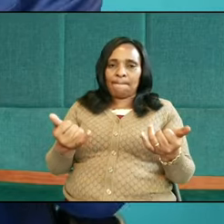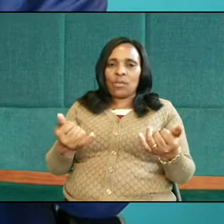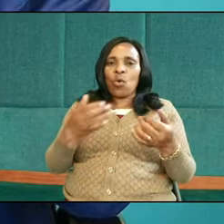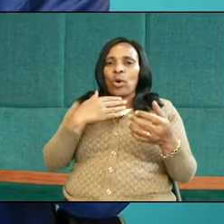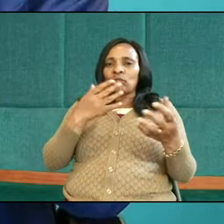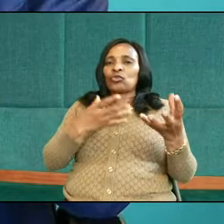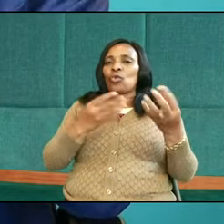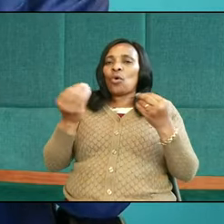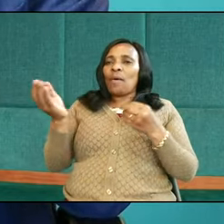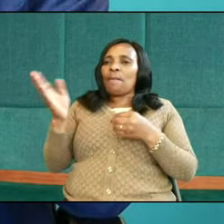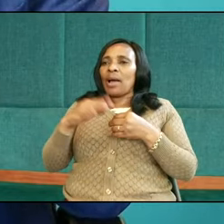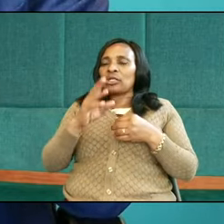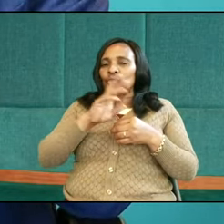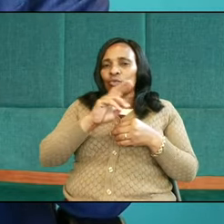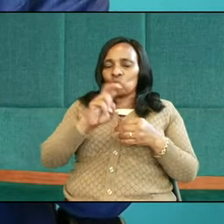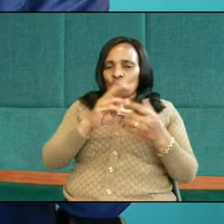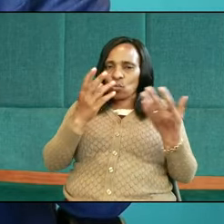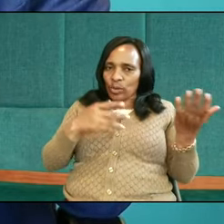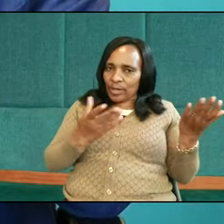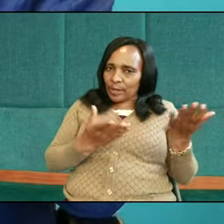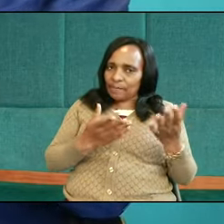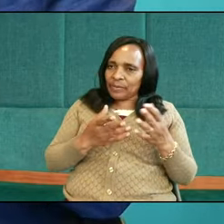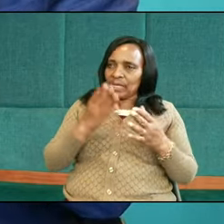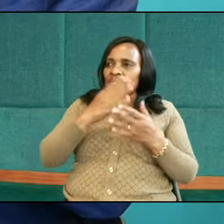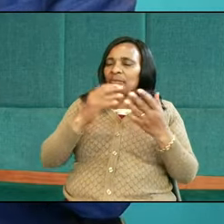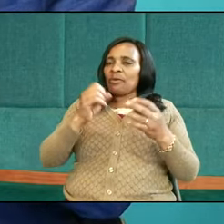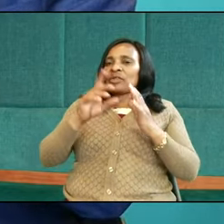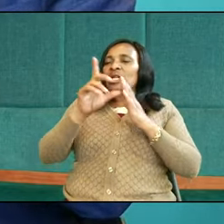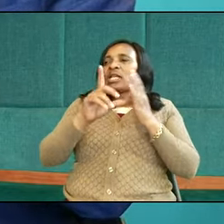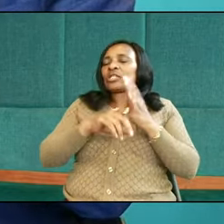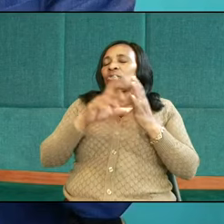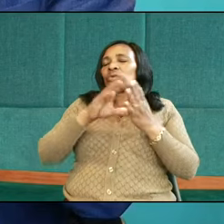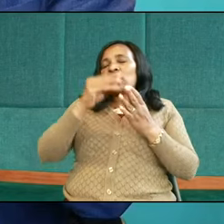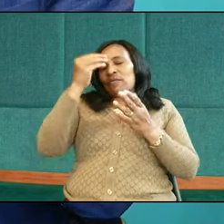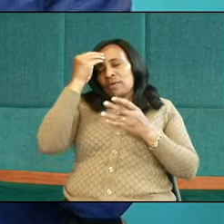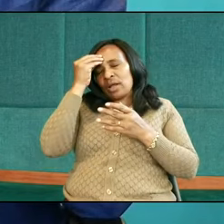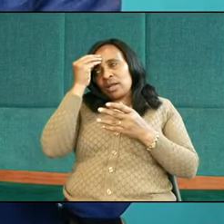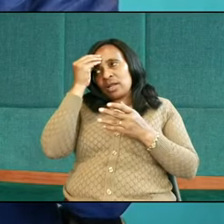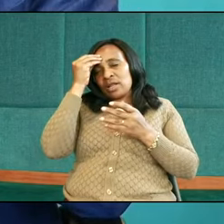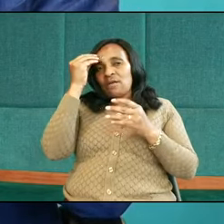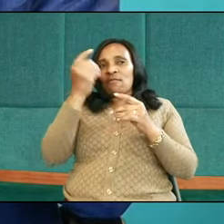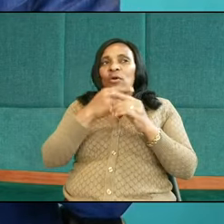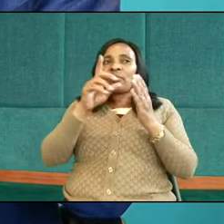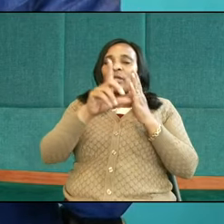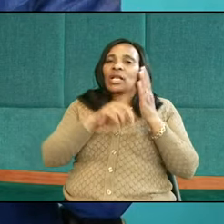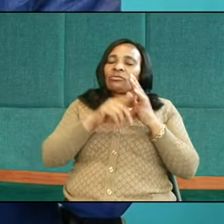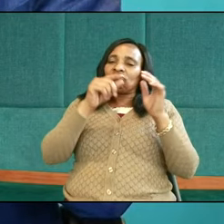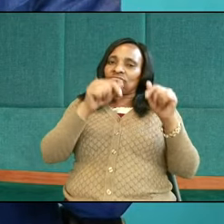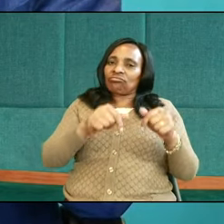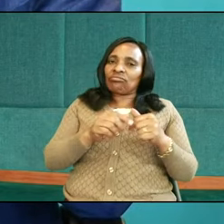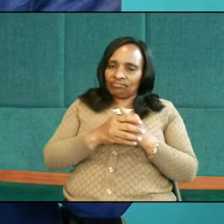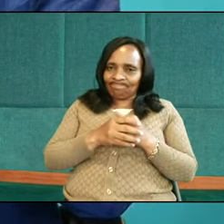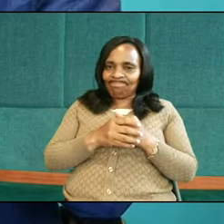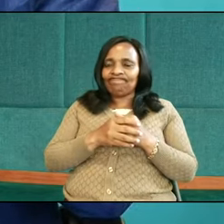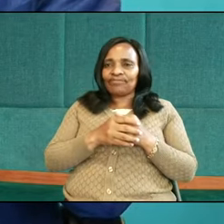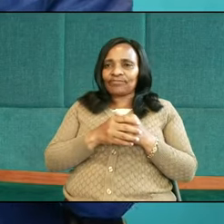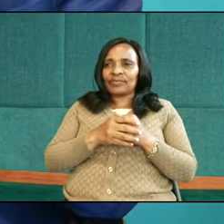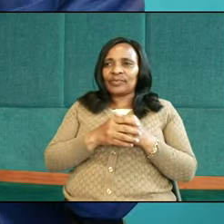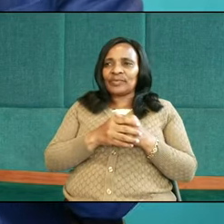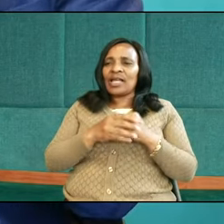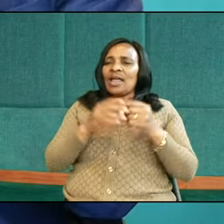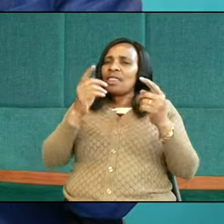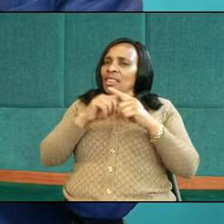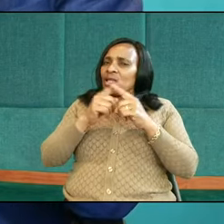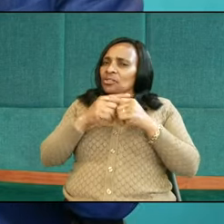want to go back and look at some of the lessons that we've learned from this lesson. And just